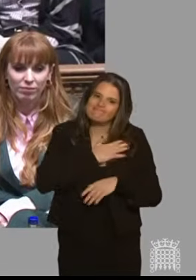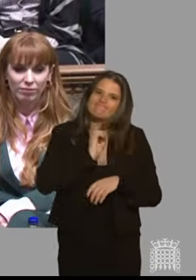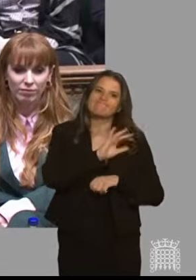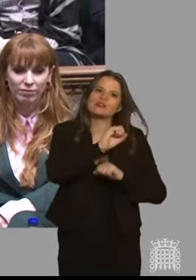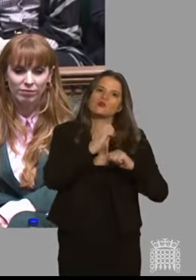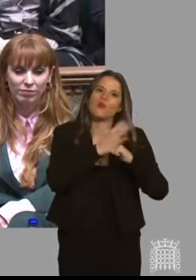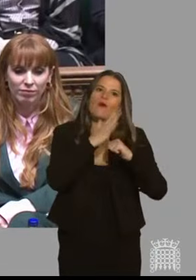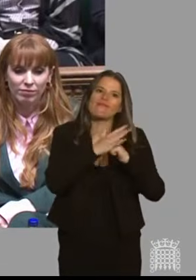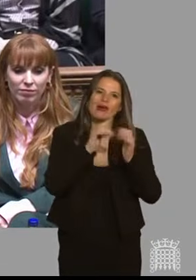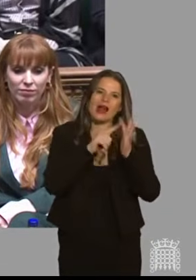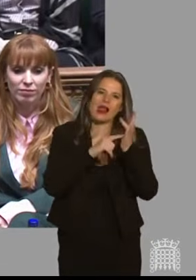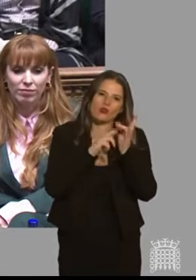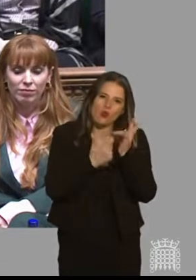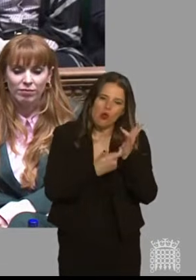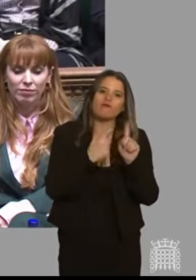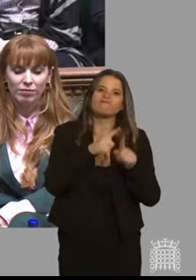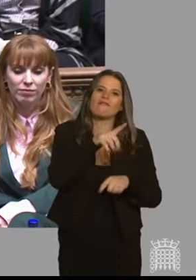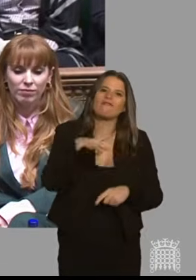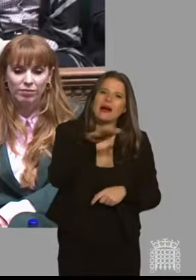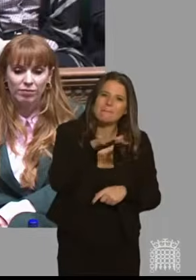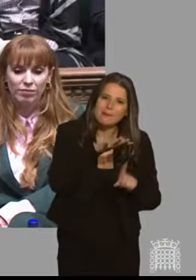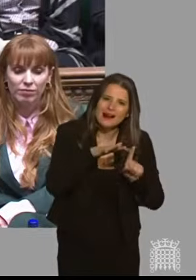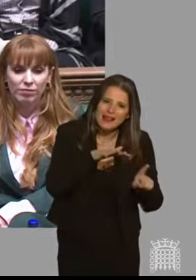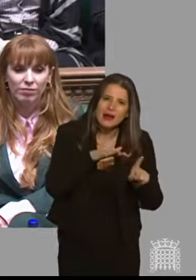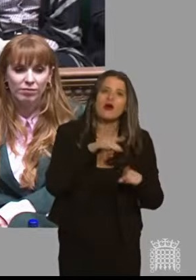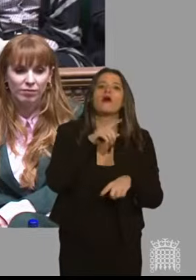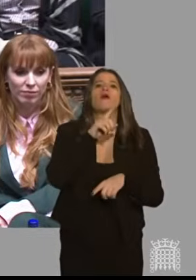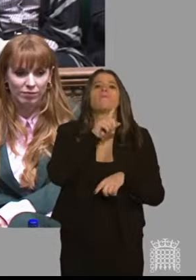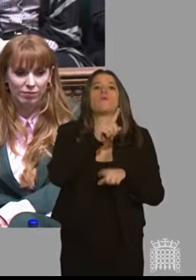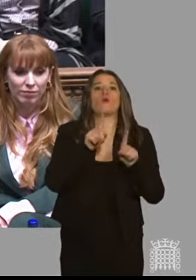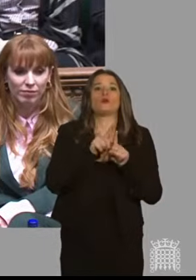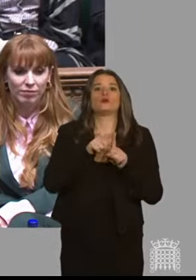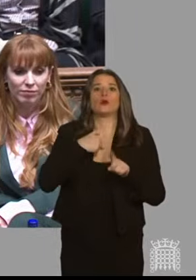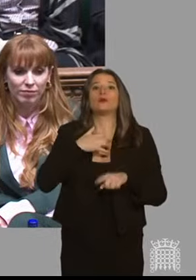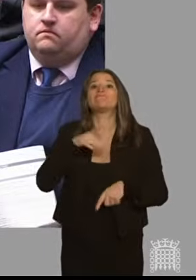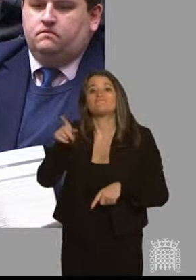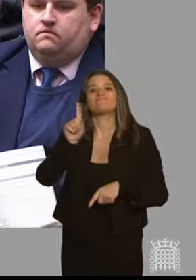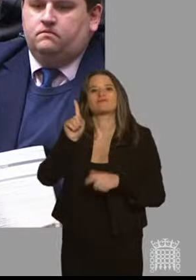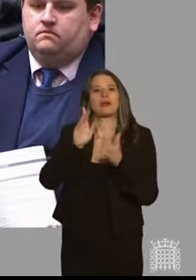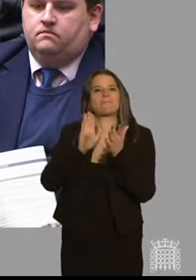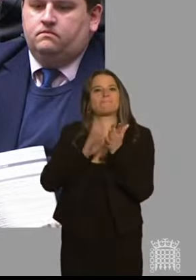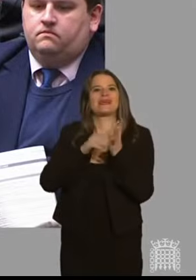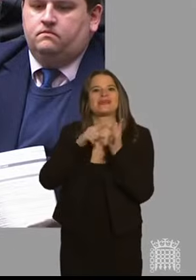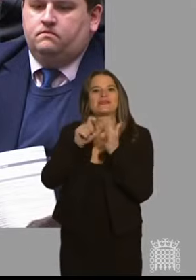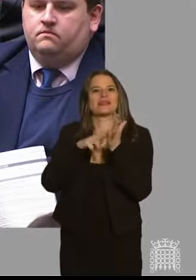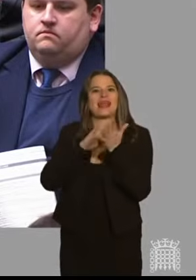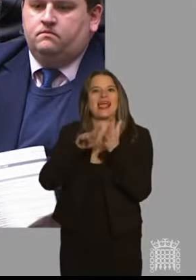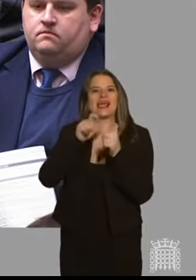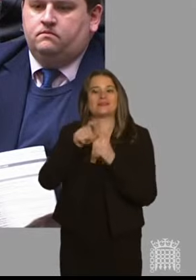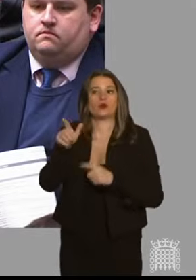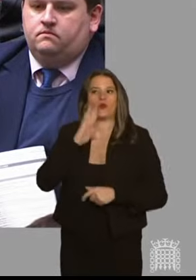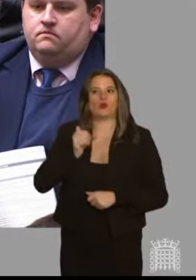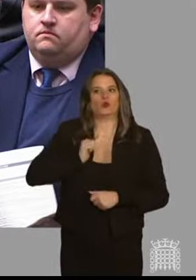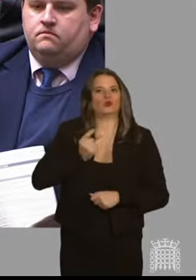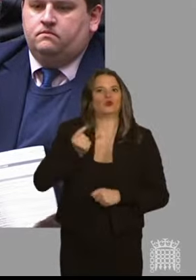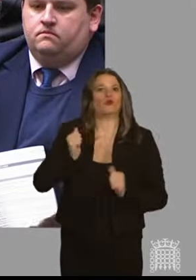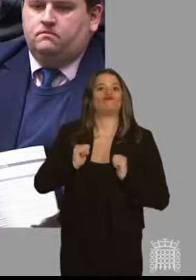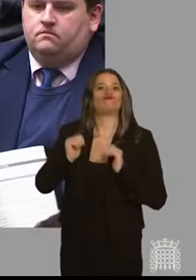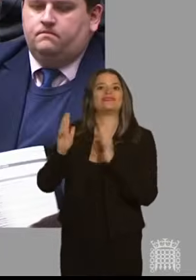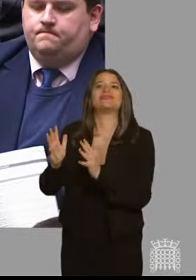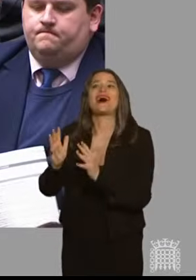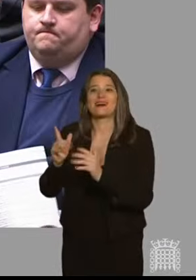her unwavering commitment to ending modern slavery is commended by all of us. We thank her for her service.